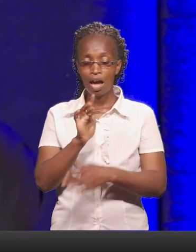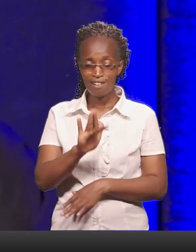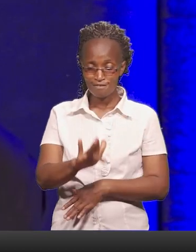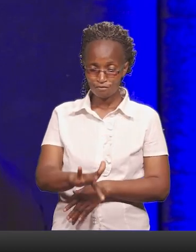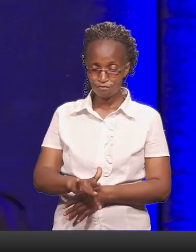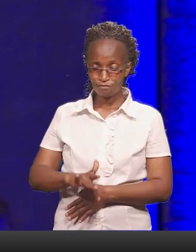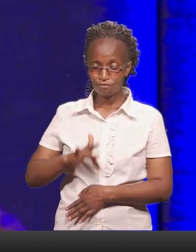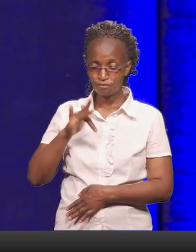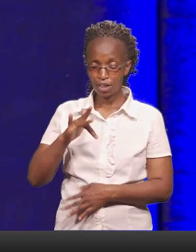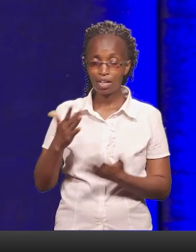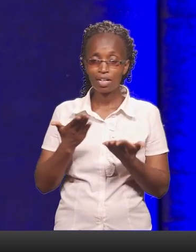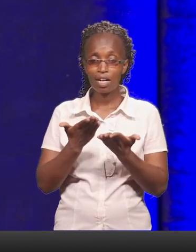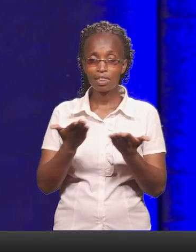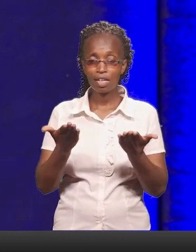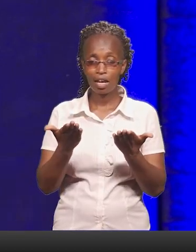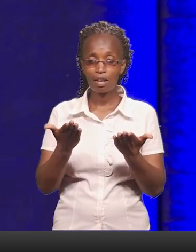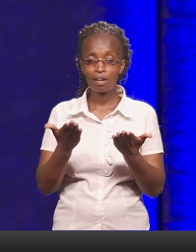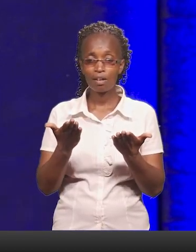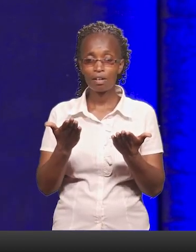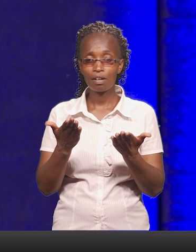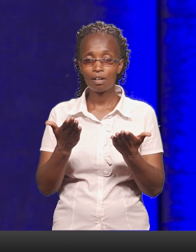There is a feeling that